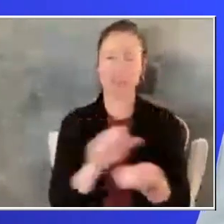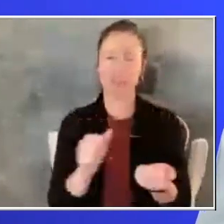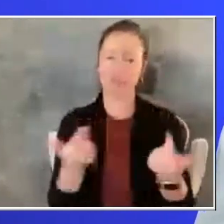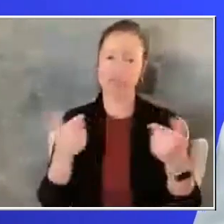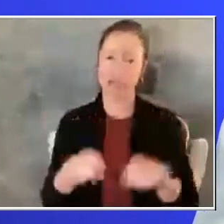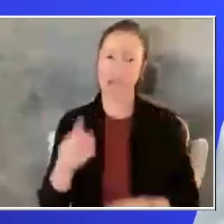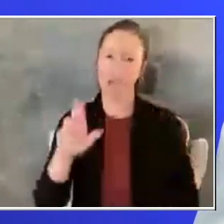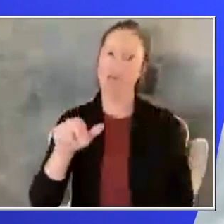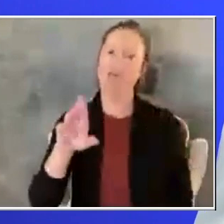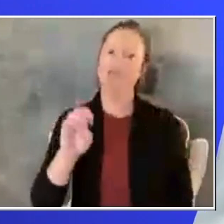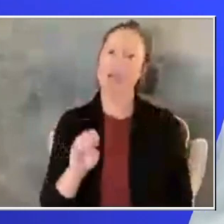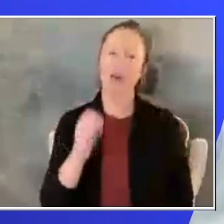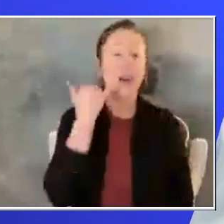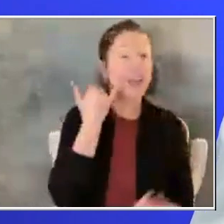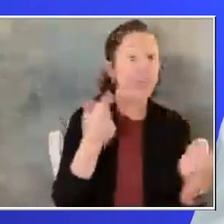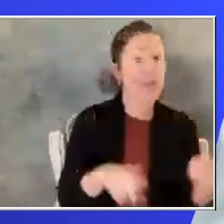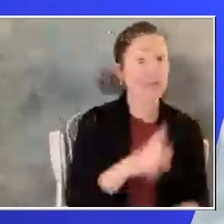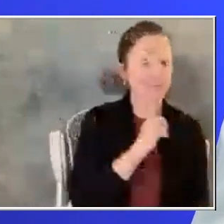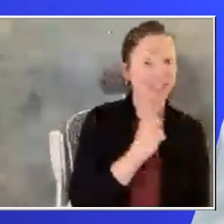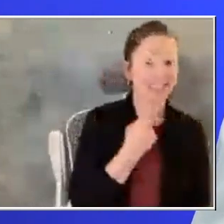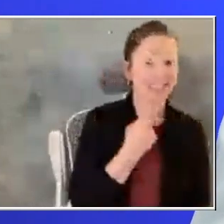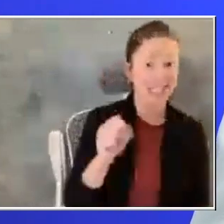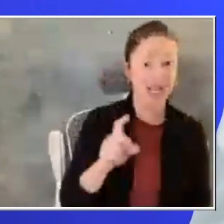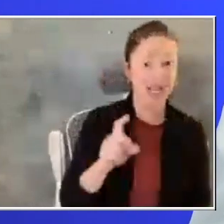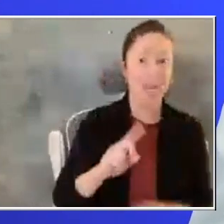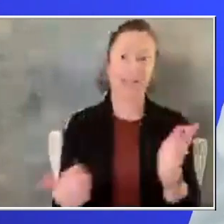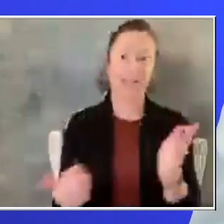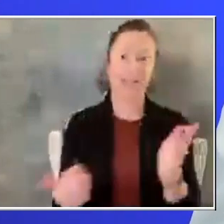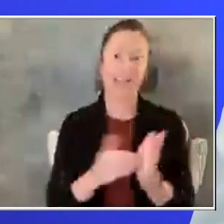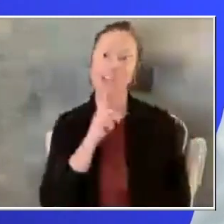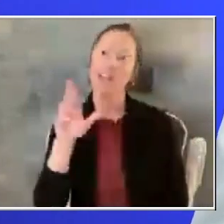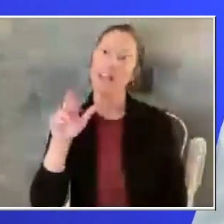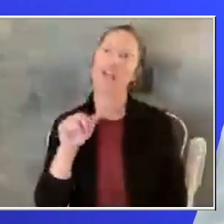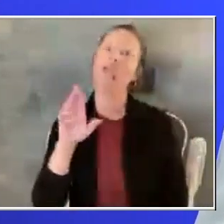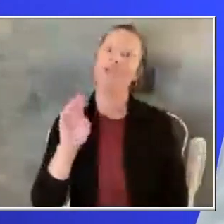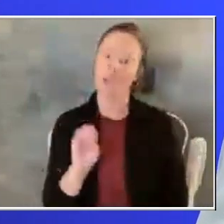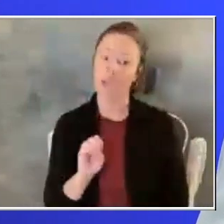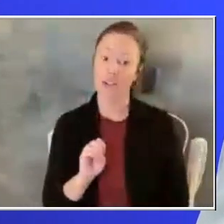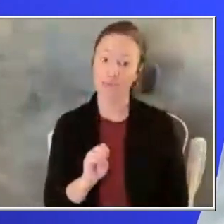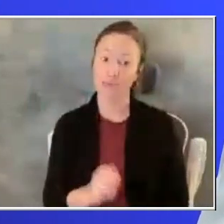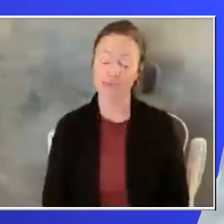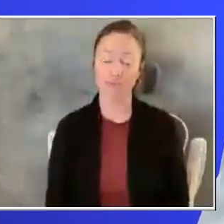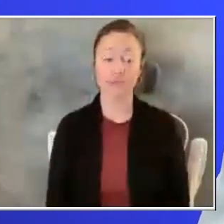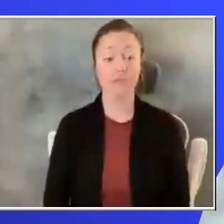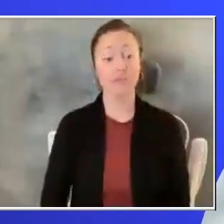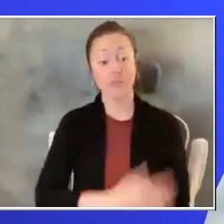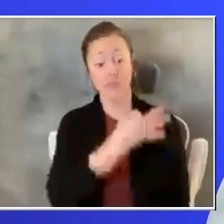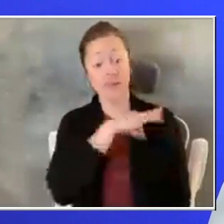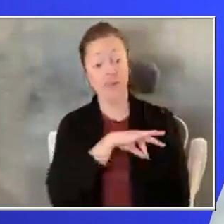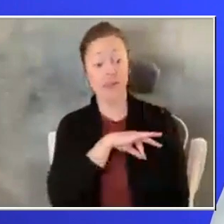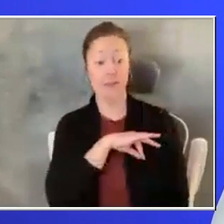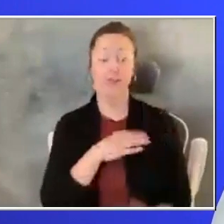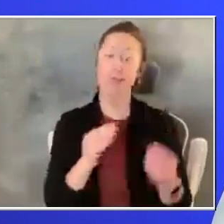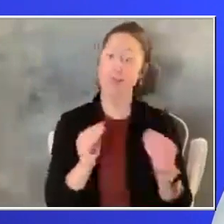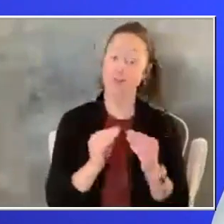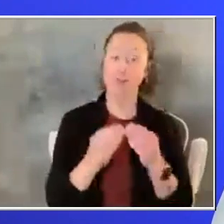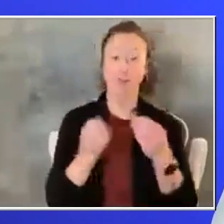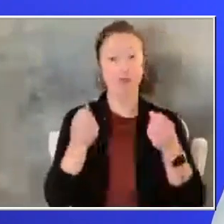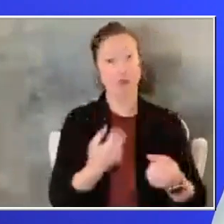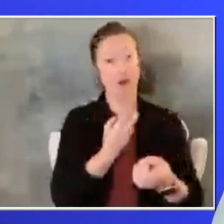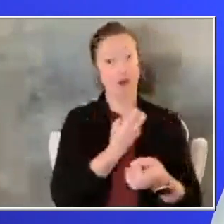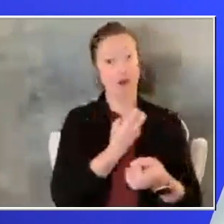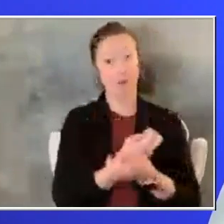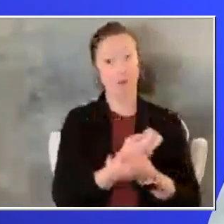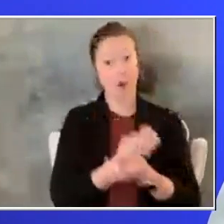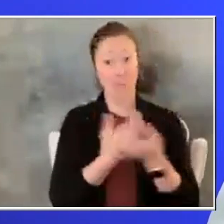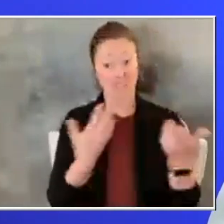big deal. But again, it's very rare, and the benefit of having stronger bones, and if you fall, being at much lower risk of